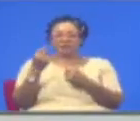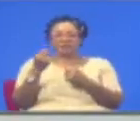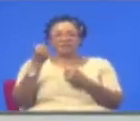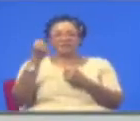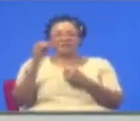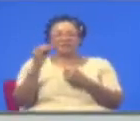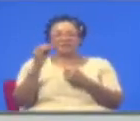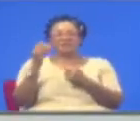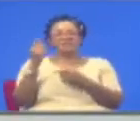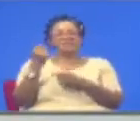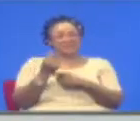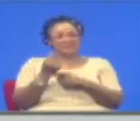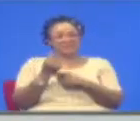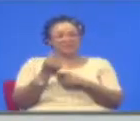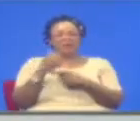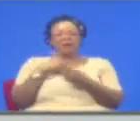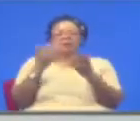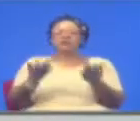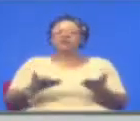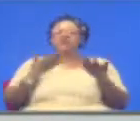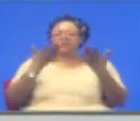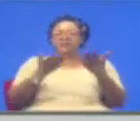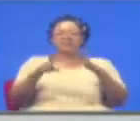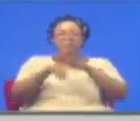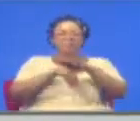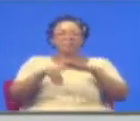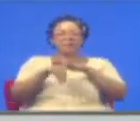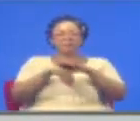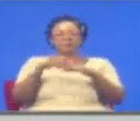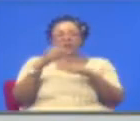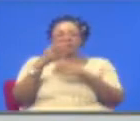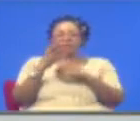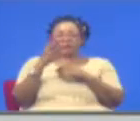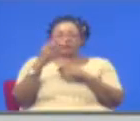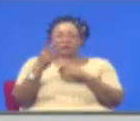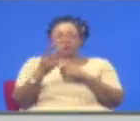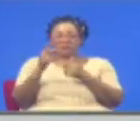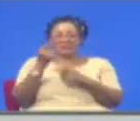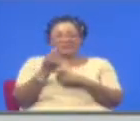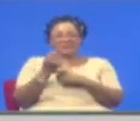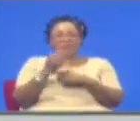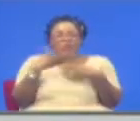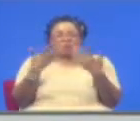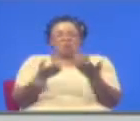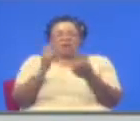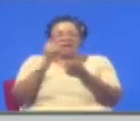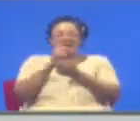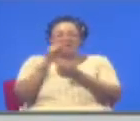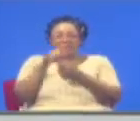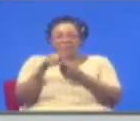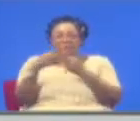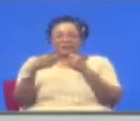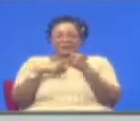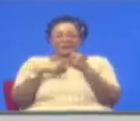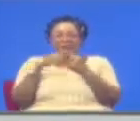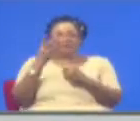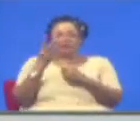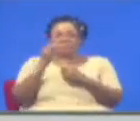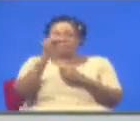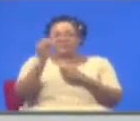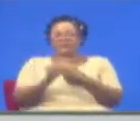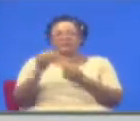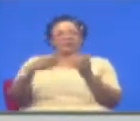Kenya shareholders have been offered a premium of 6 shillings and 62 cents, or 11.64% higher than the